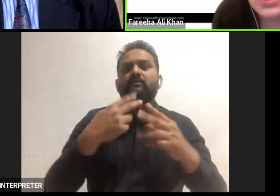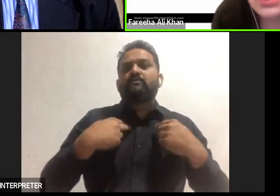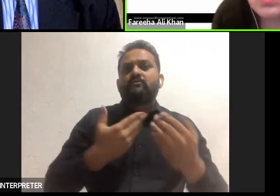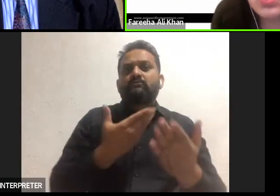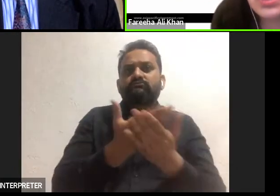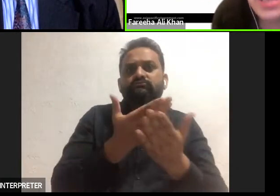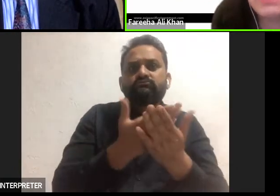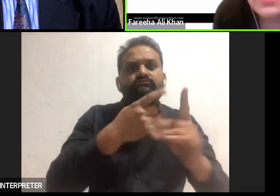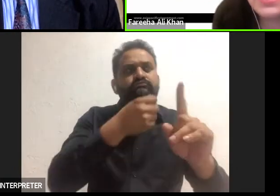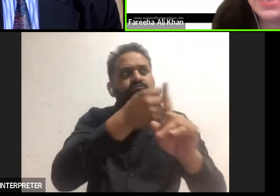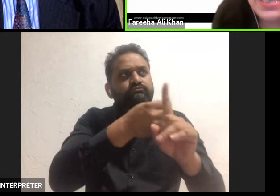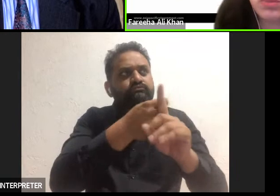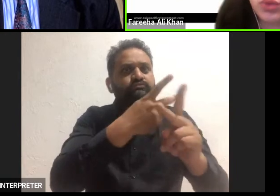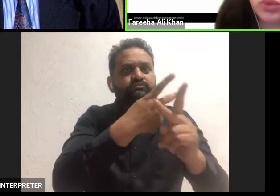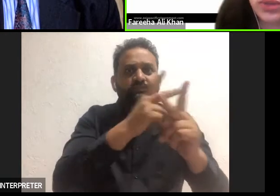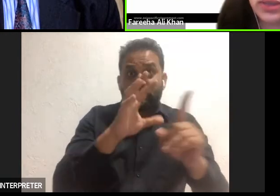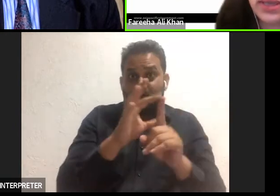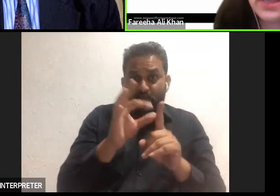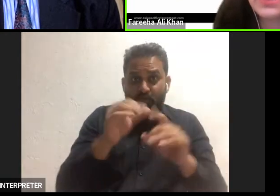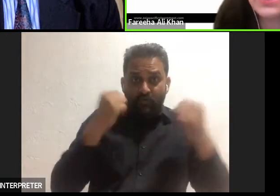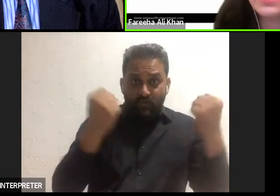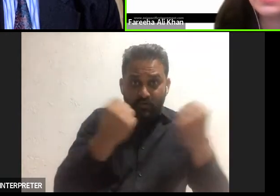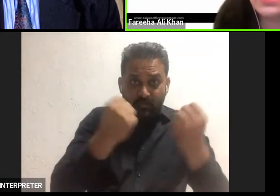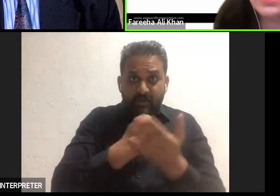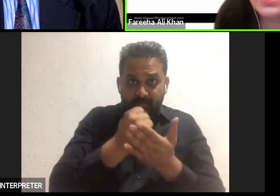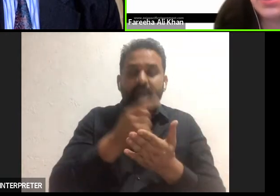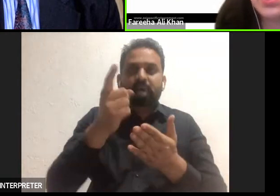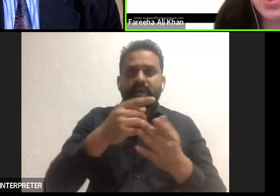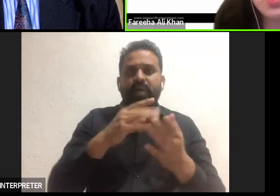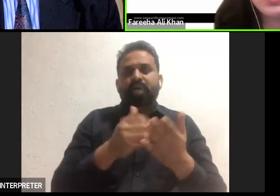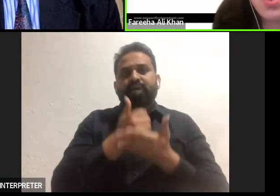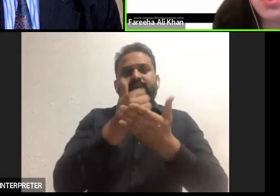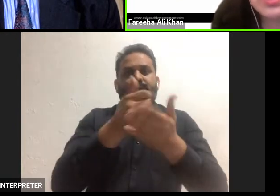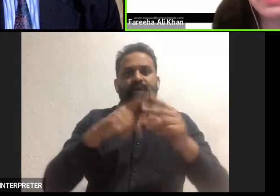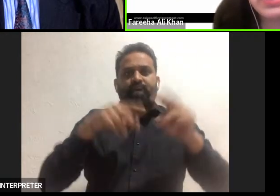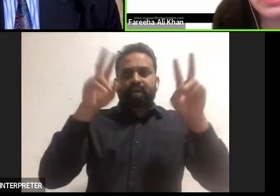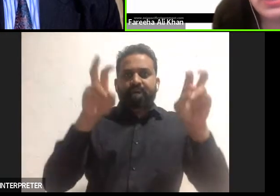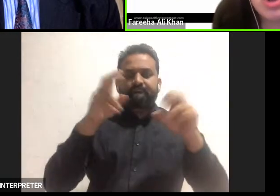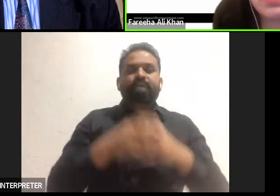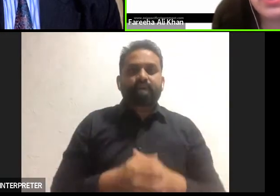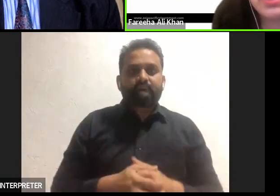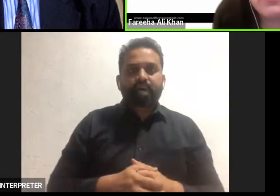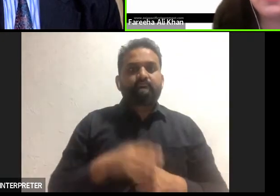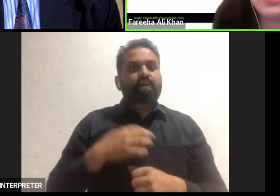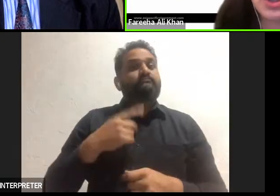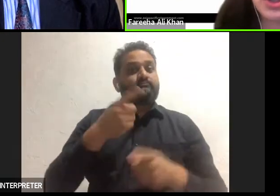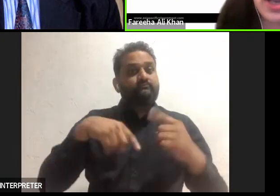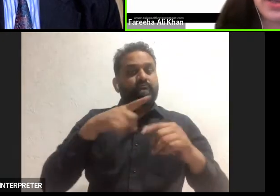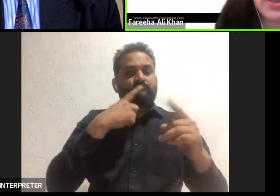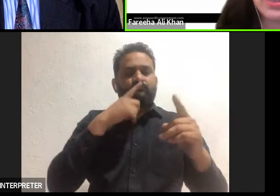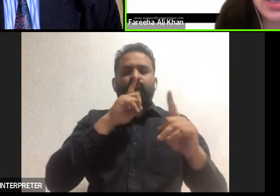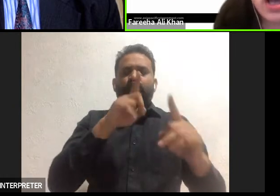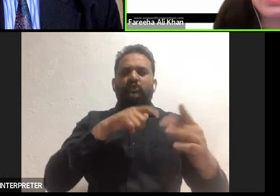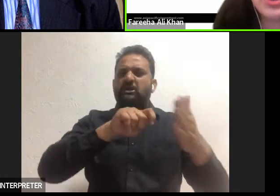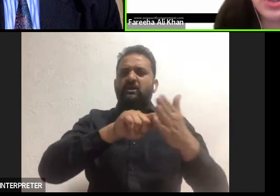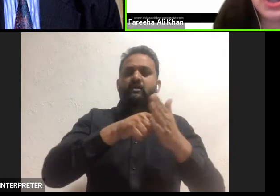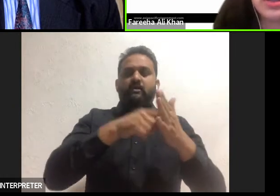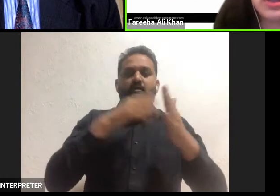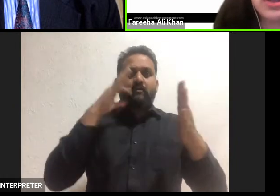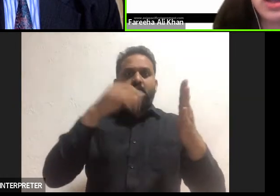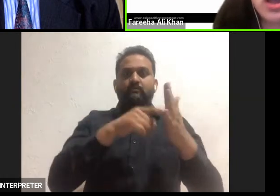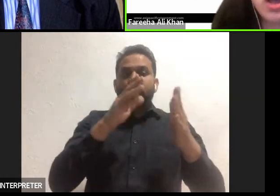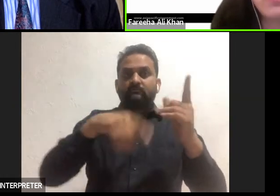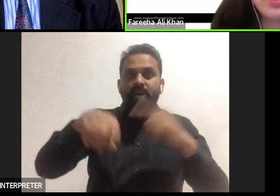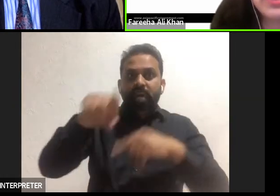attend the WIS Mood and WIS East Mood. The skills learned here will also be a key component for future careers in